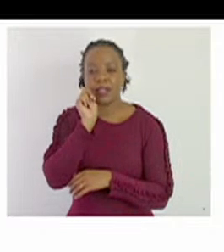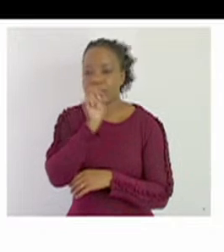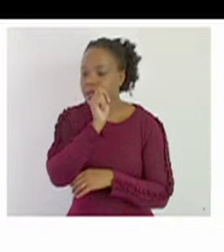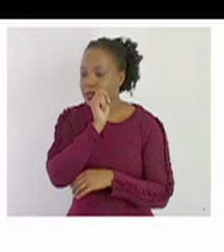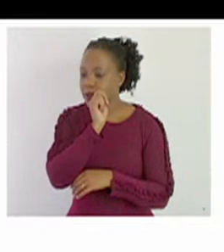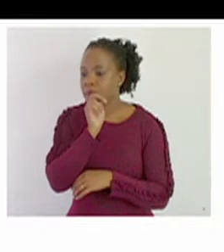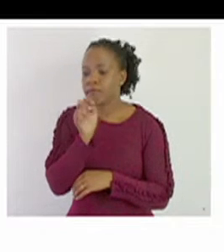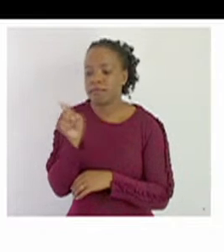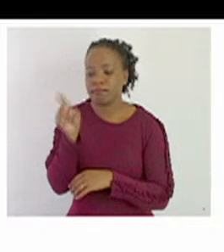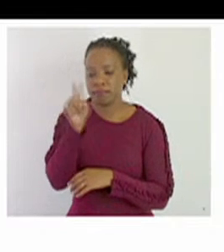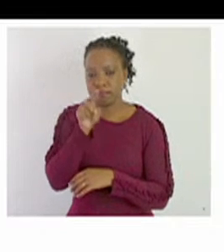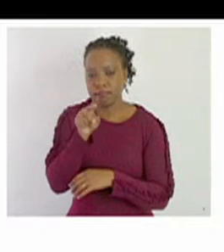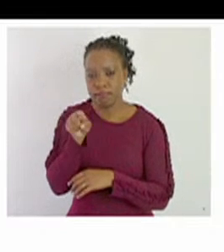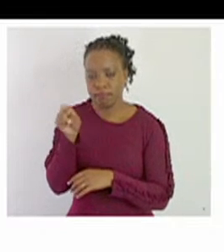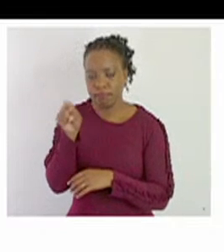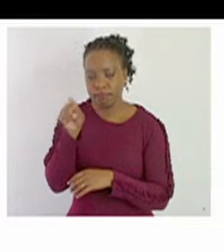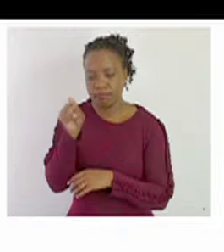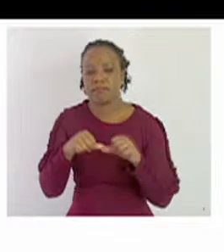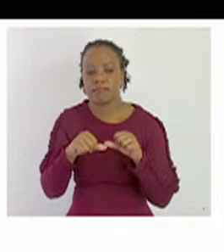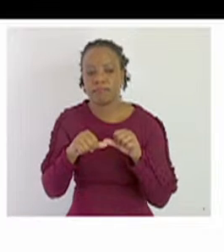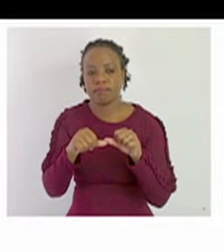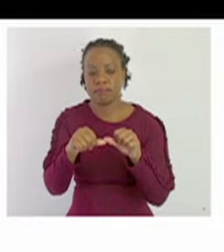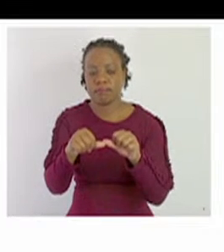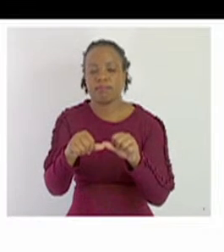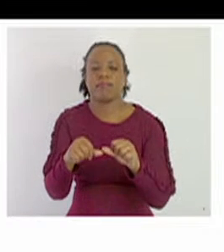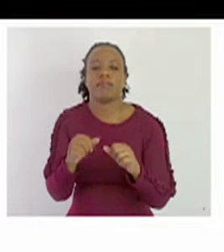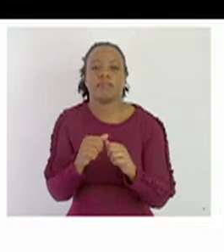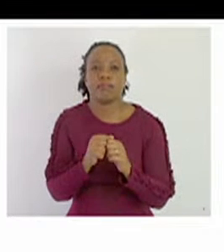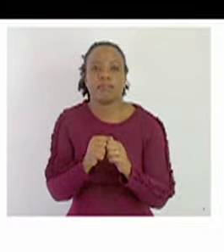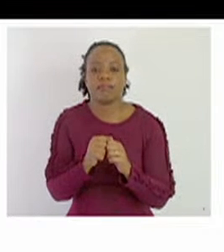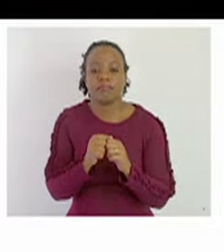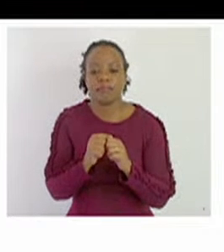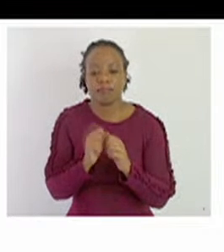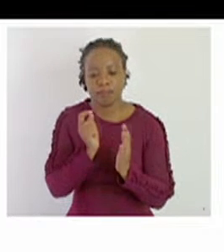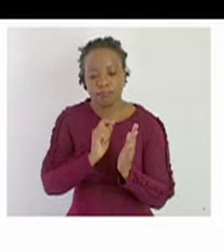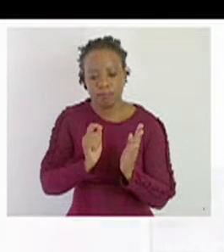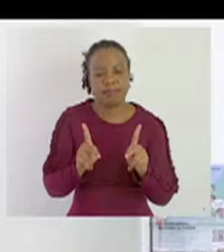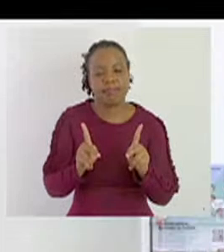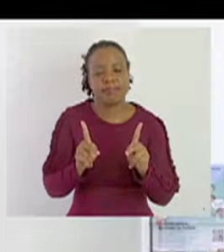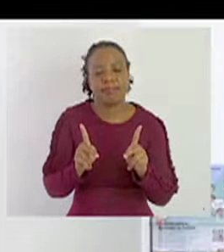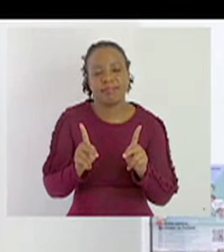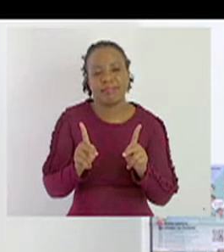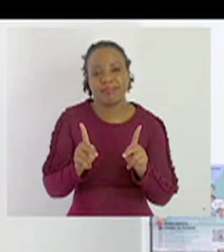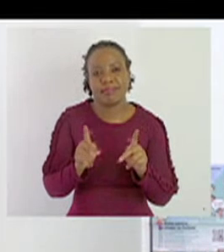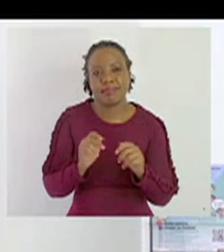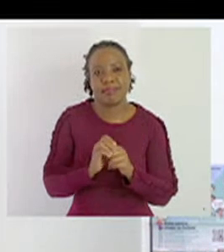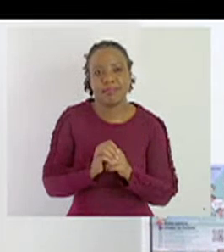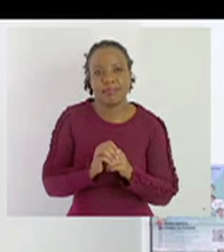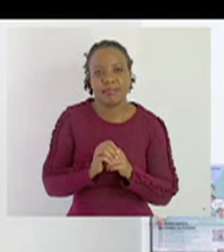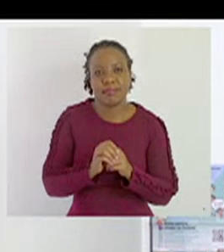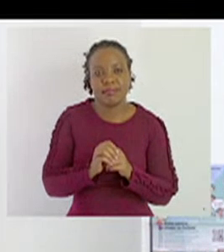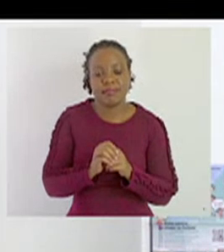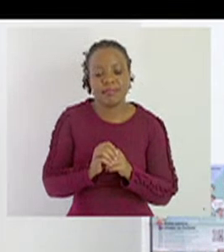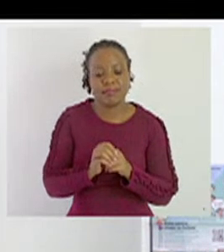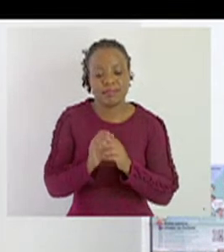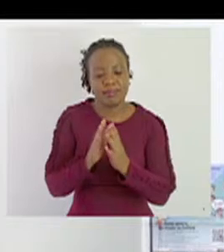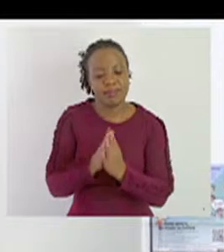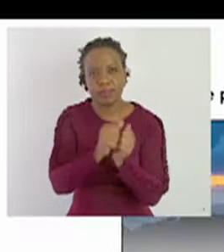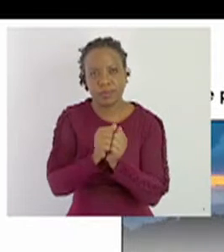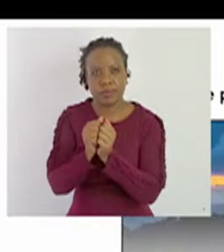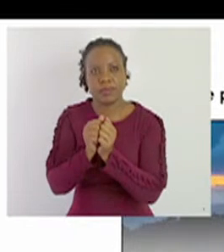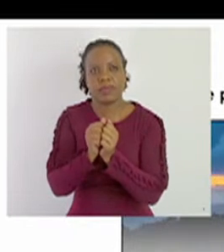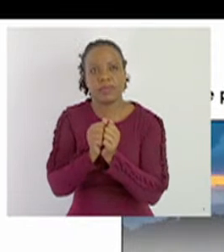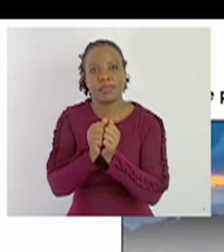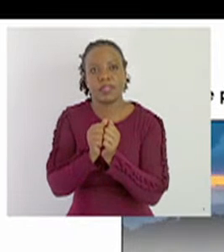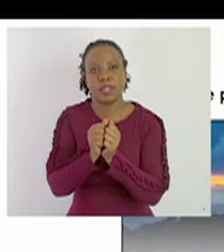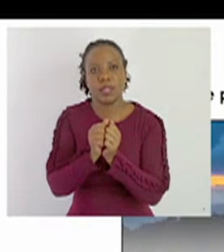then we circle it. It's a common noun or concrete. Writing our work. Let us turn to page 9.